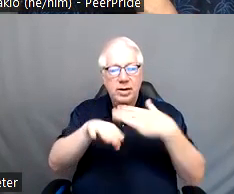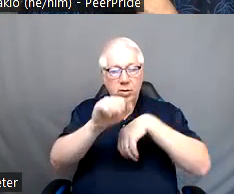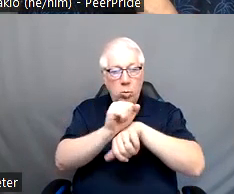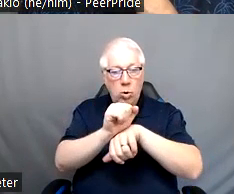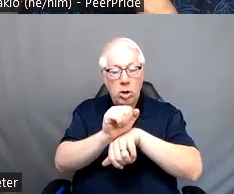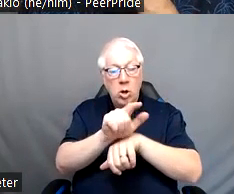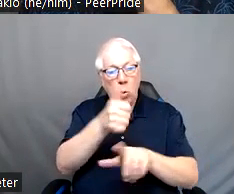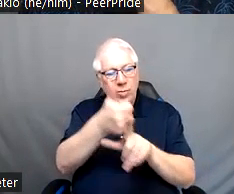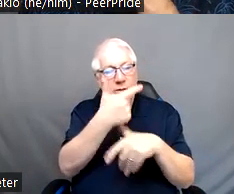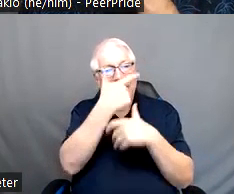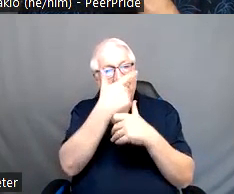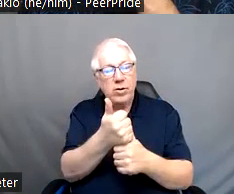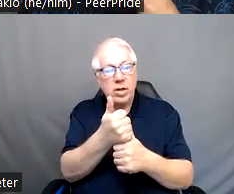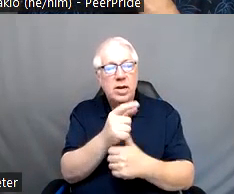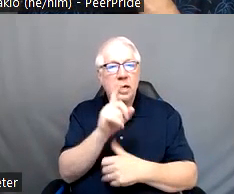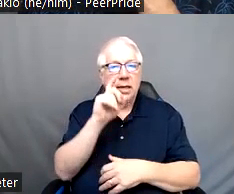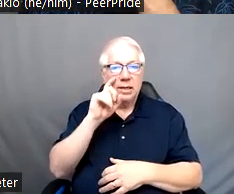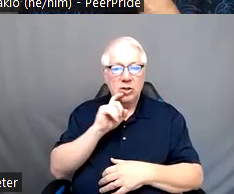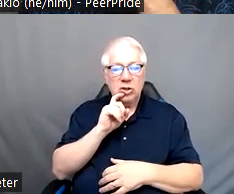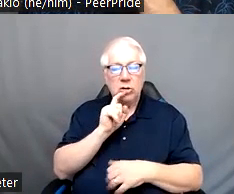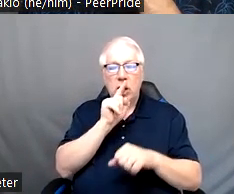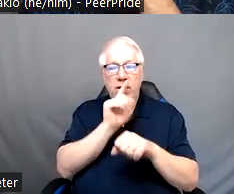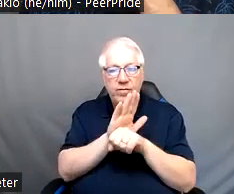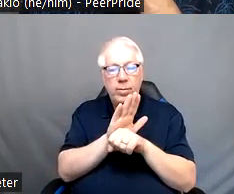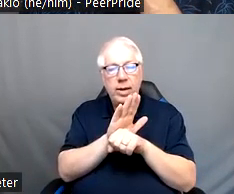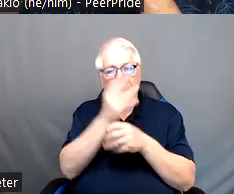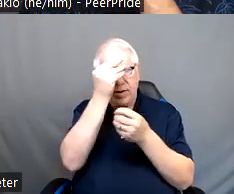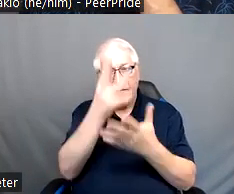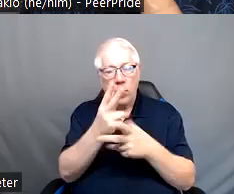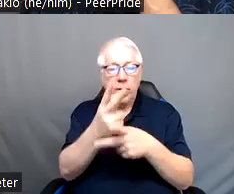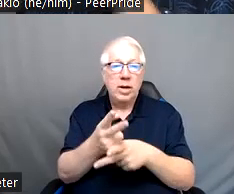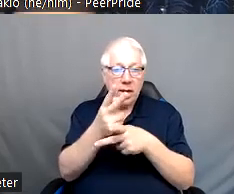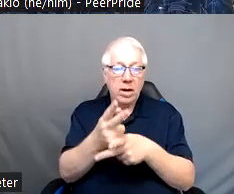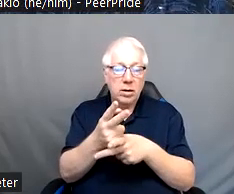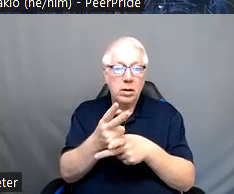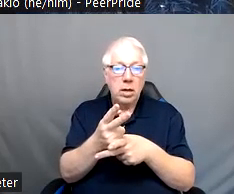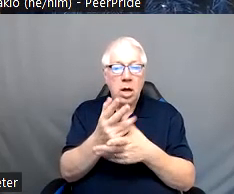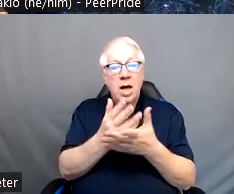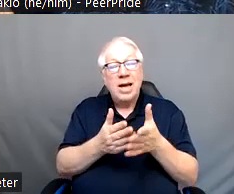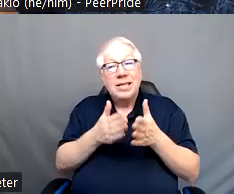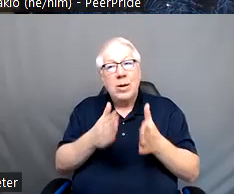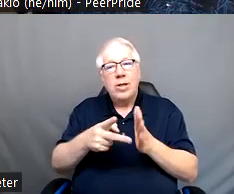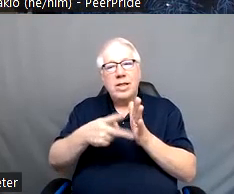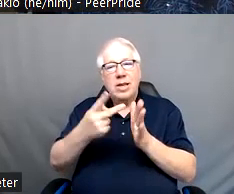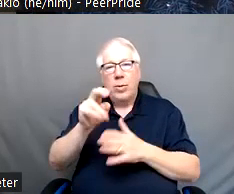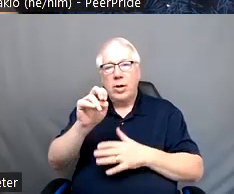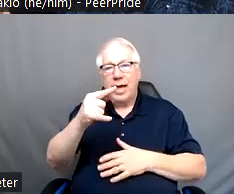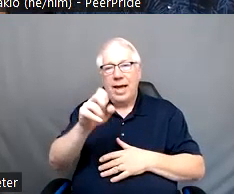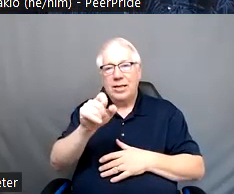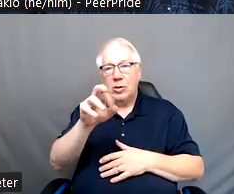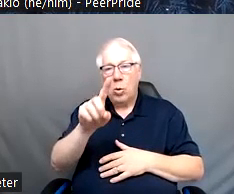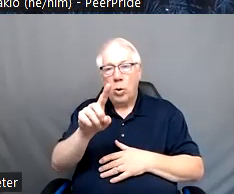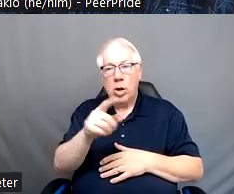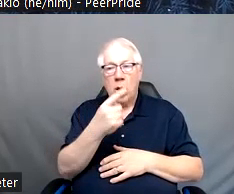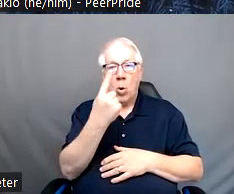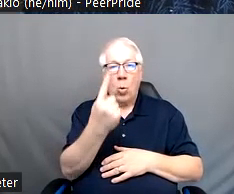gender affirming and informed care. In some ways, it's a double-edged sword because there isn't really a